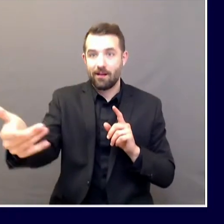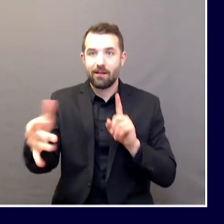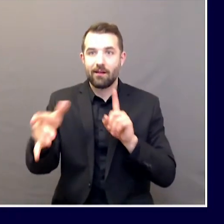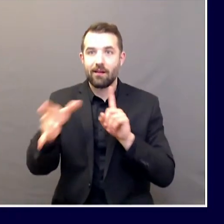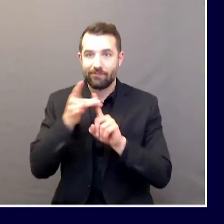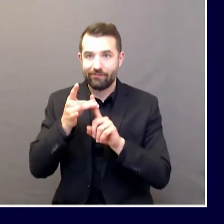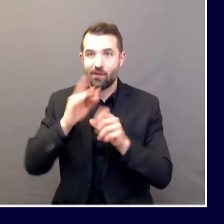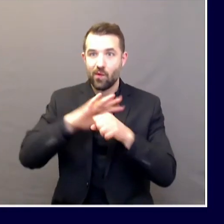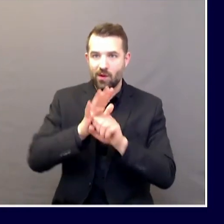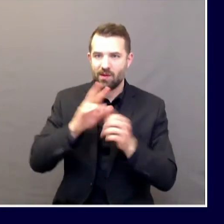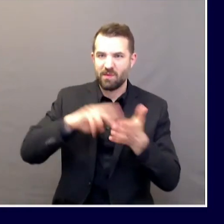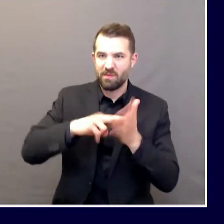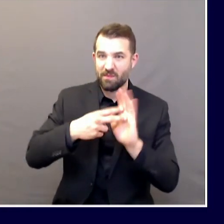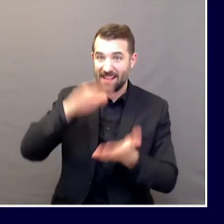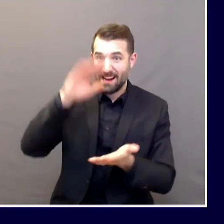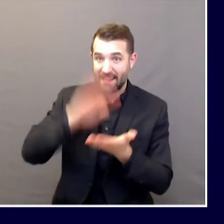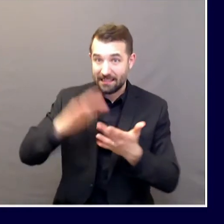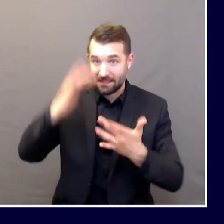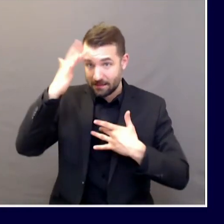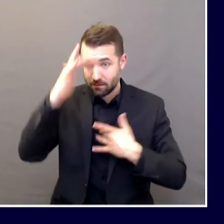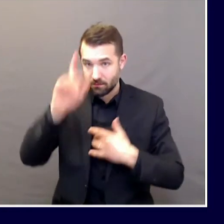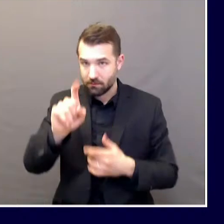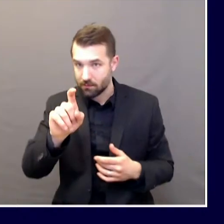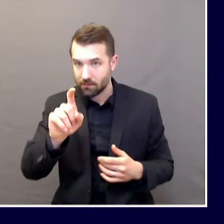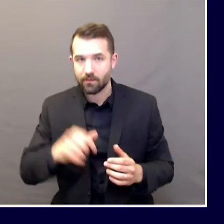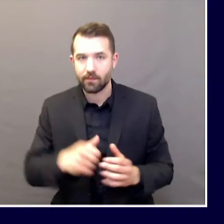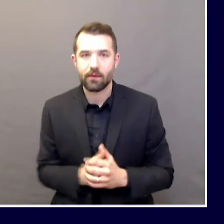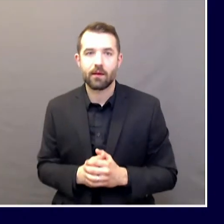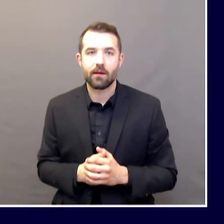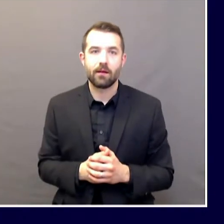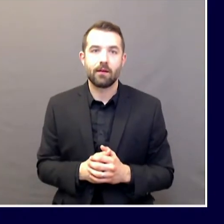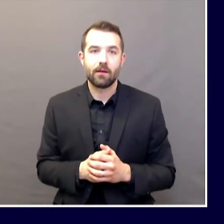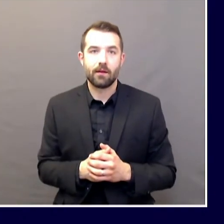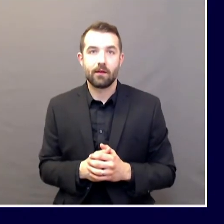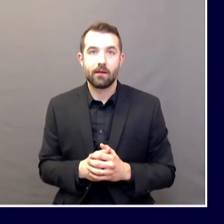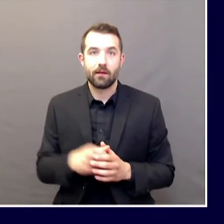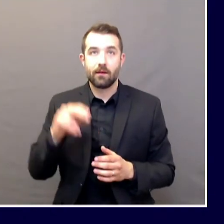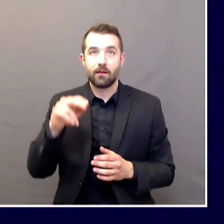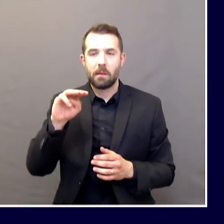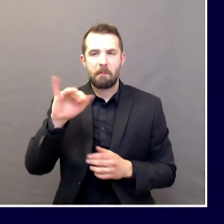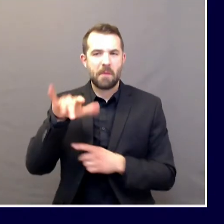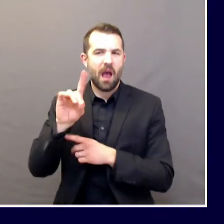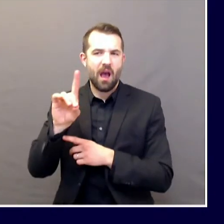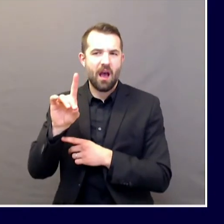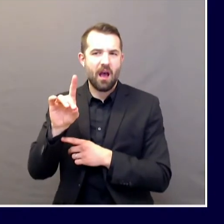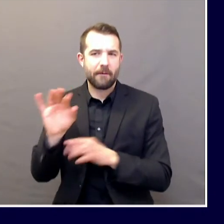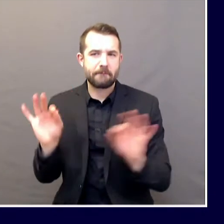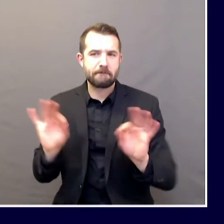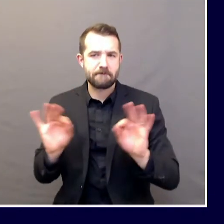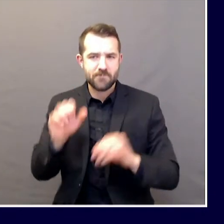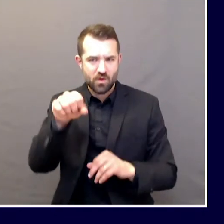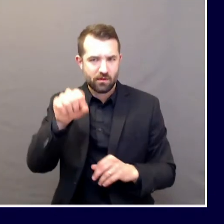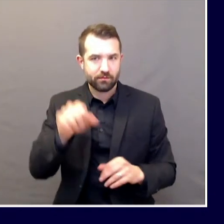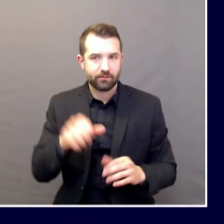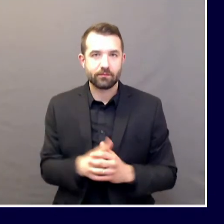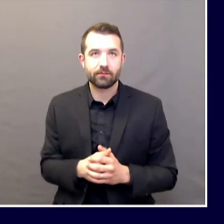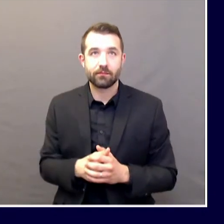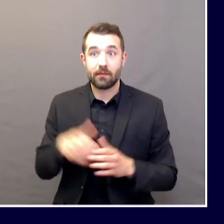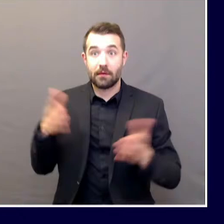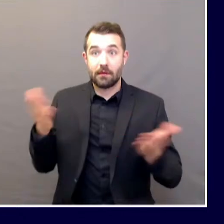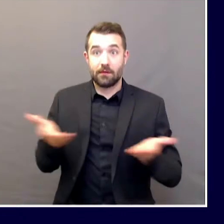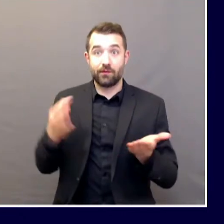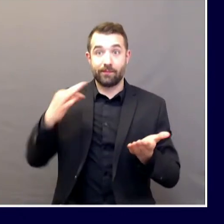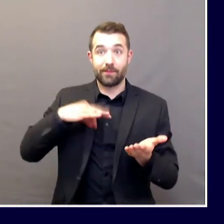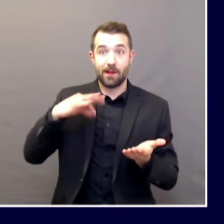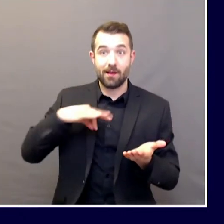exquisitely effective at keeping people out of the hospital, even if they happen to get COVID. And certainly their effectiveness at